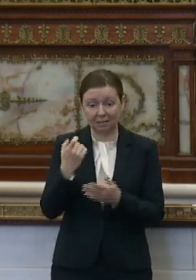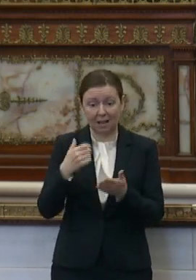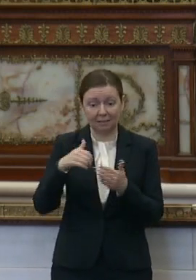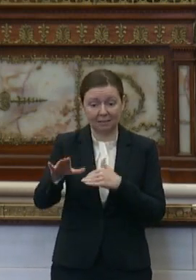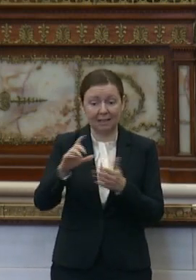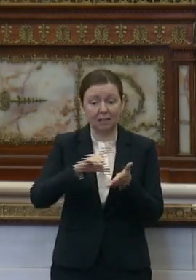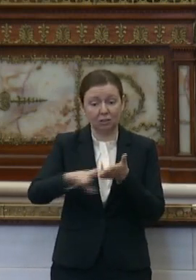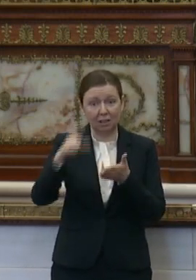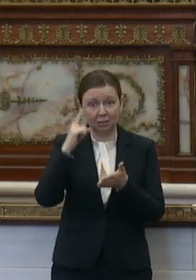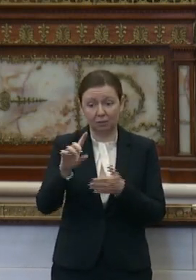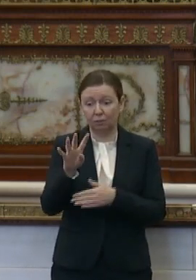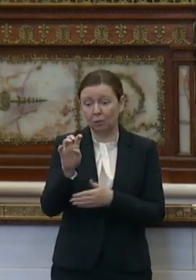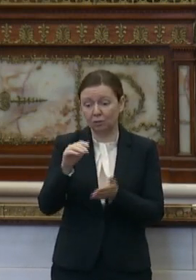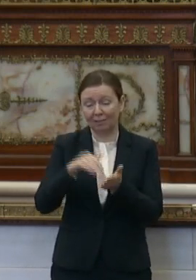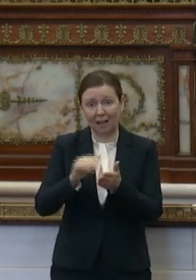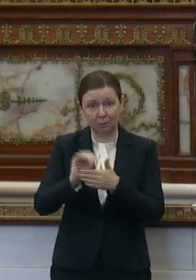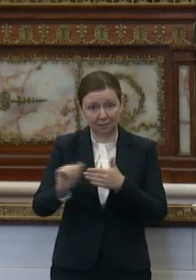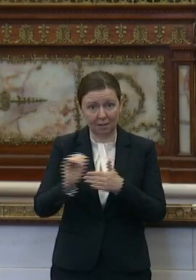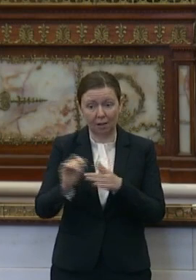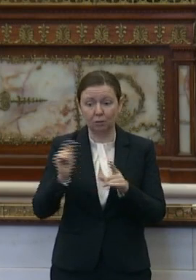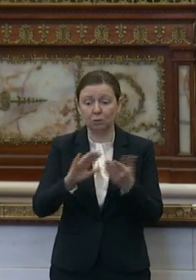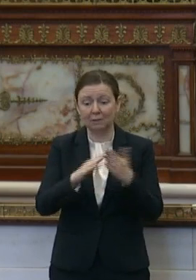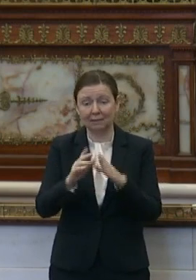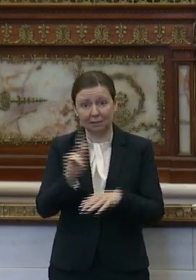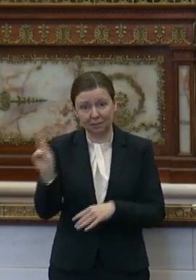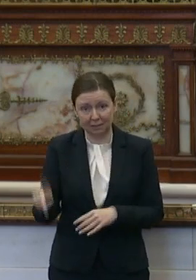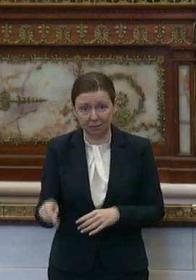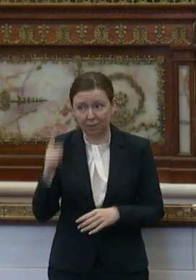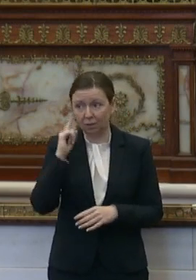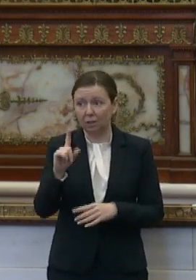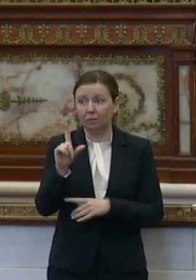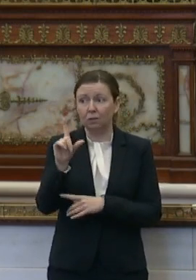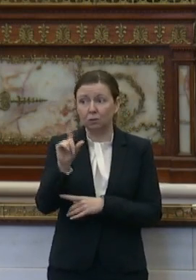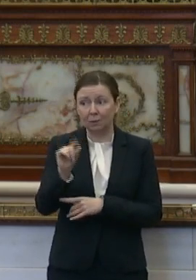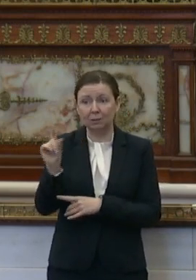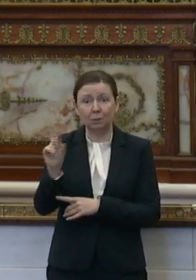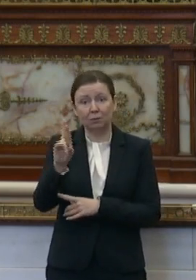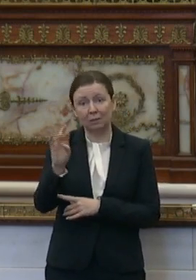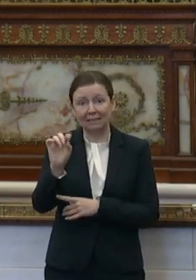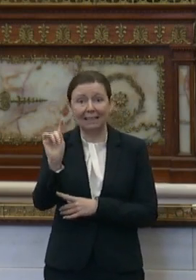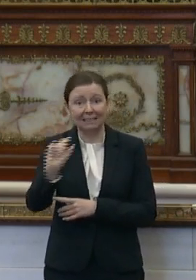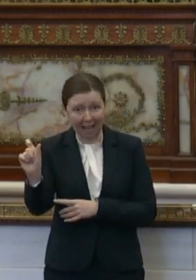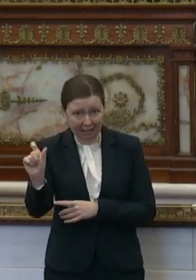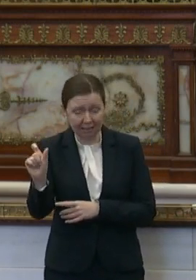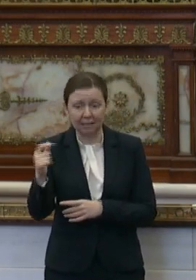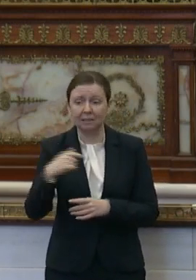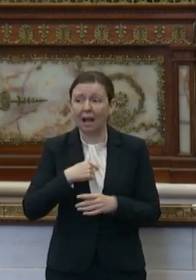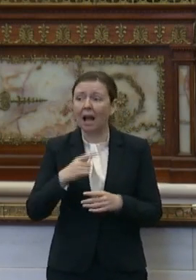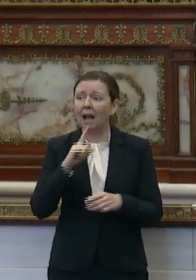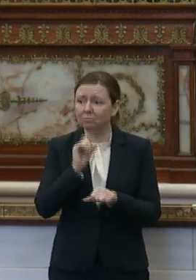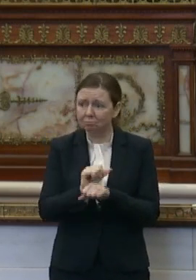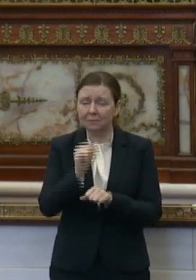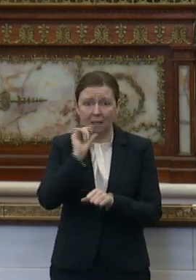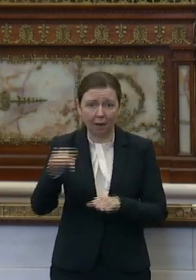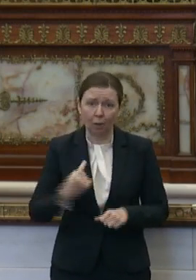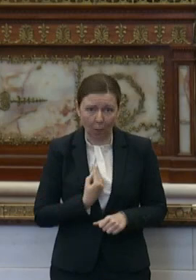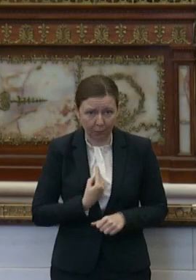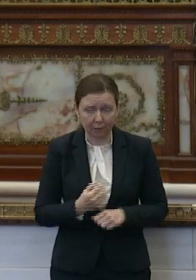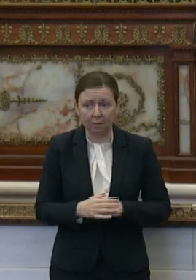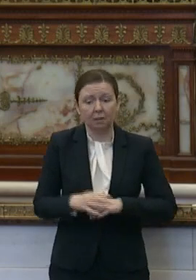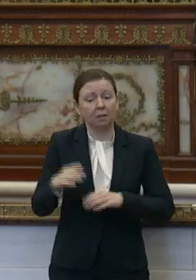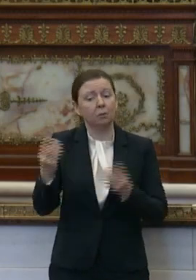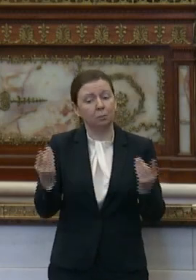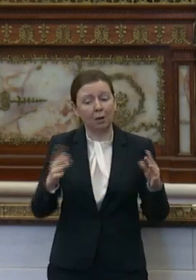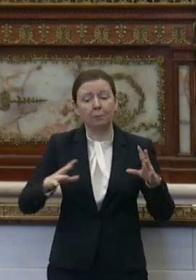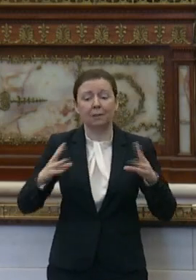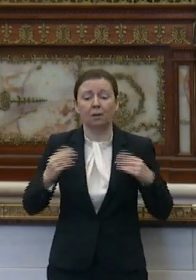almost $400,000 to the city of Philadelphia for 2020 real estate taxes, and I am certainly not alone. Property